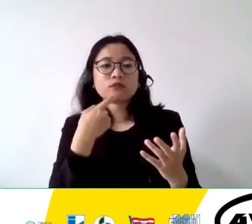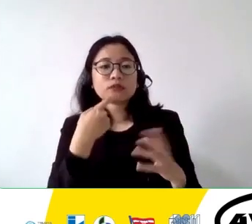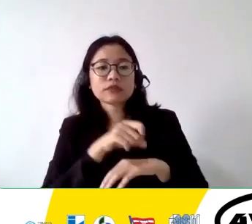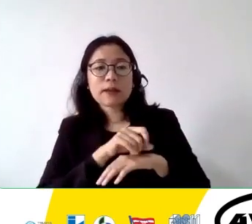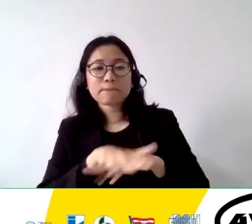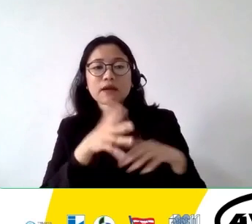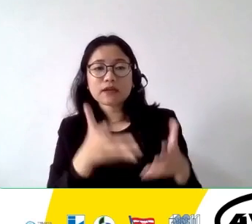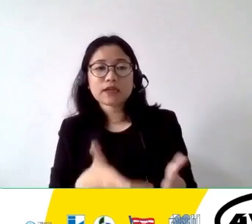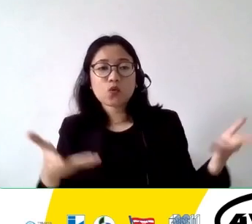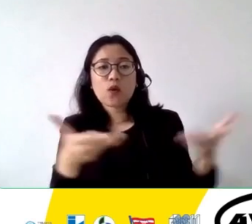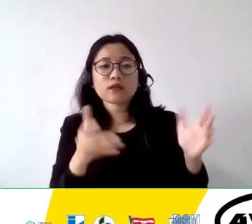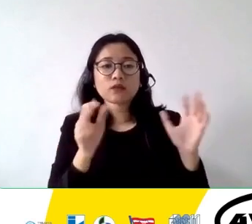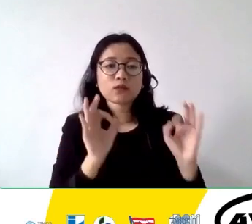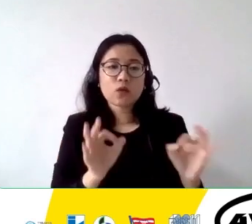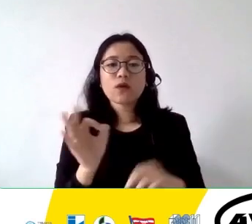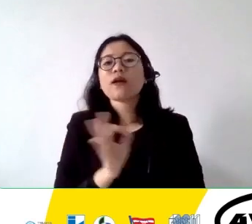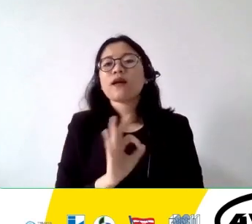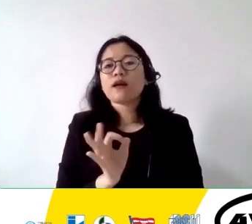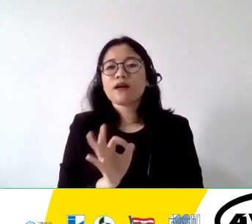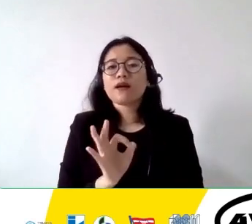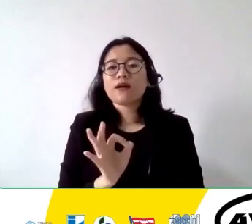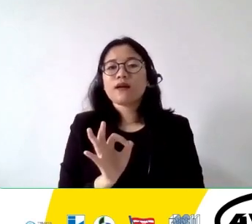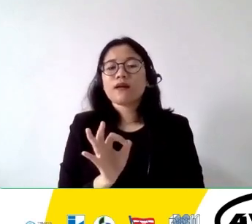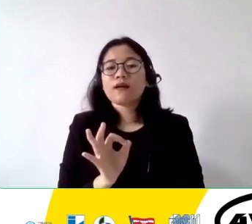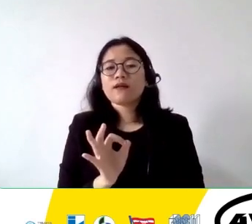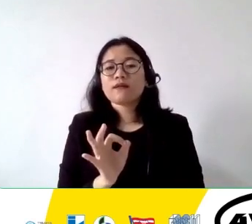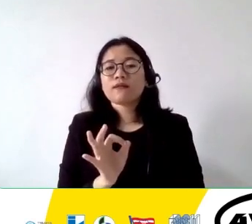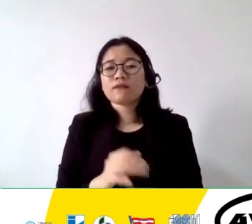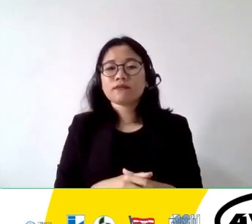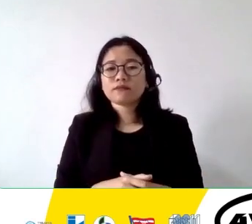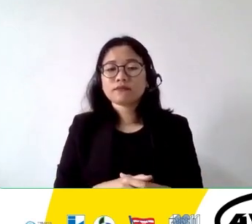environment, the